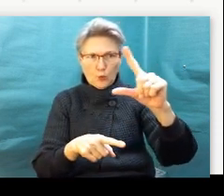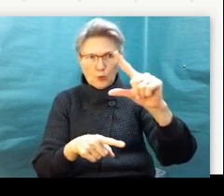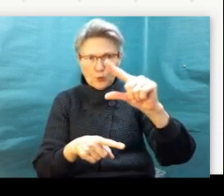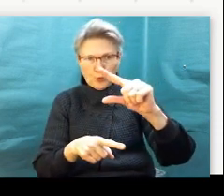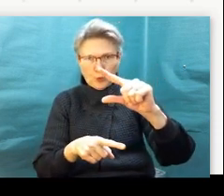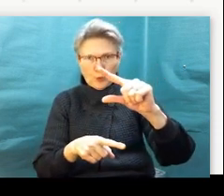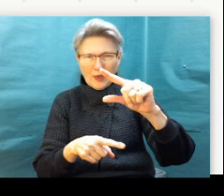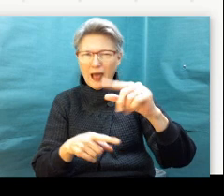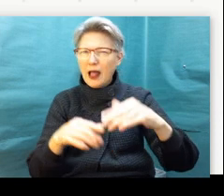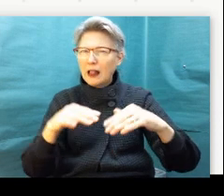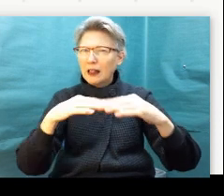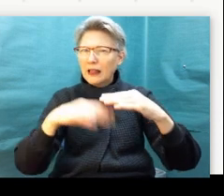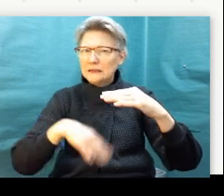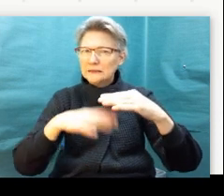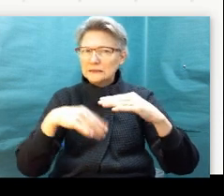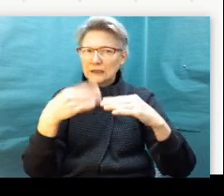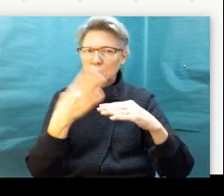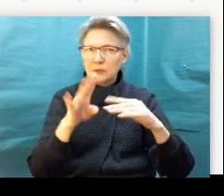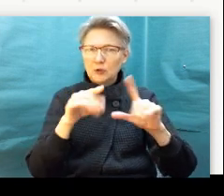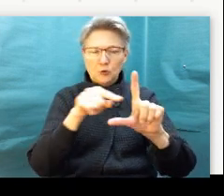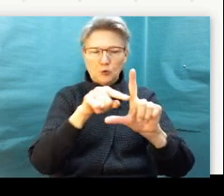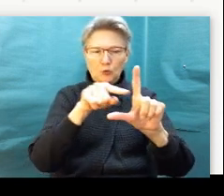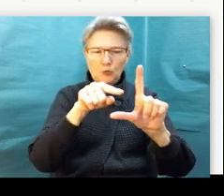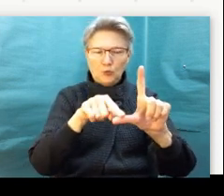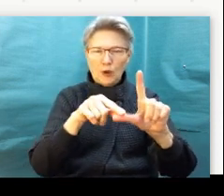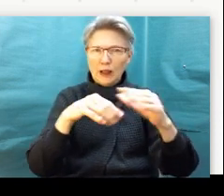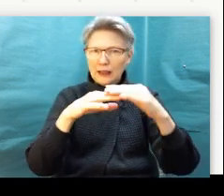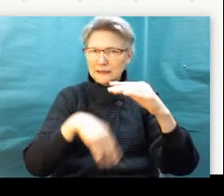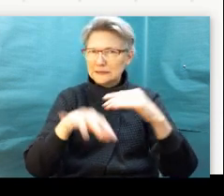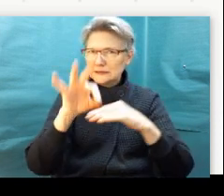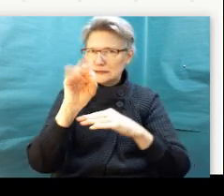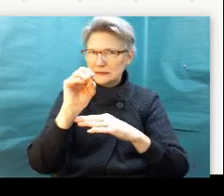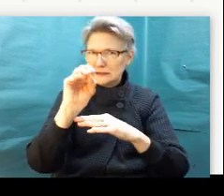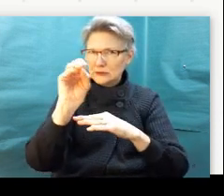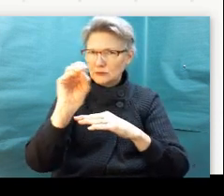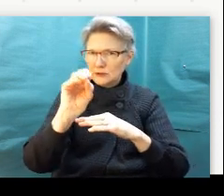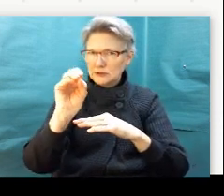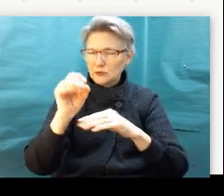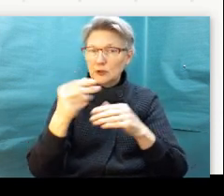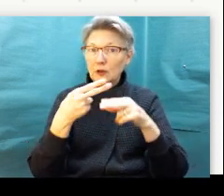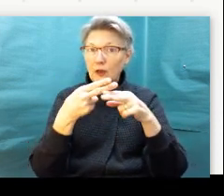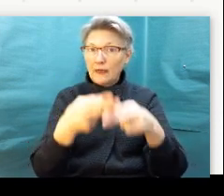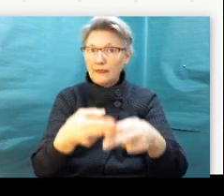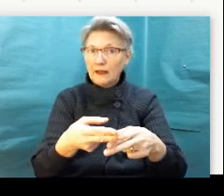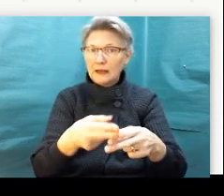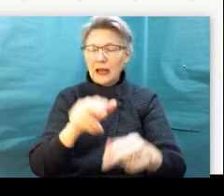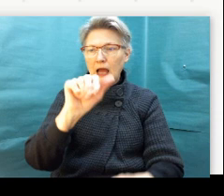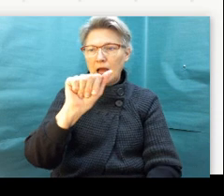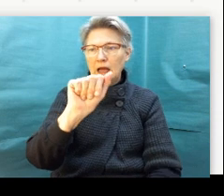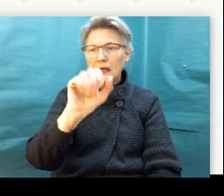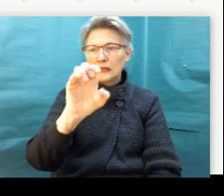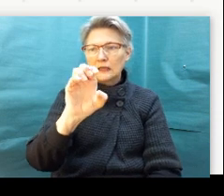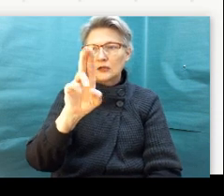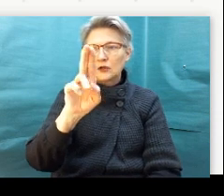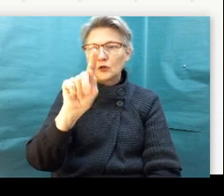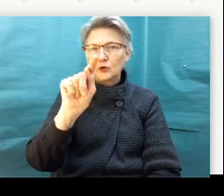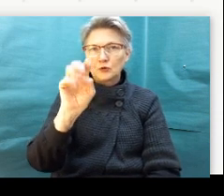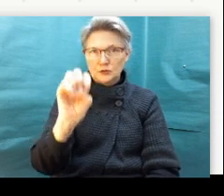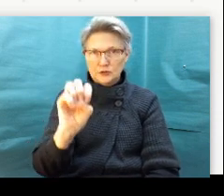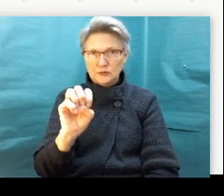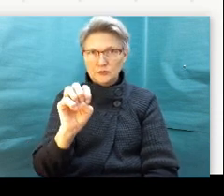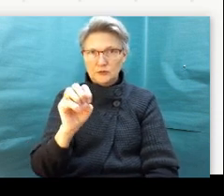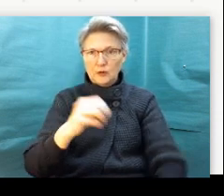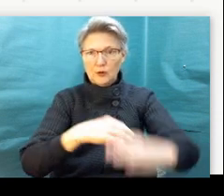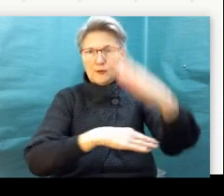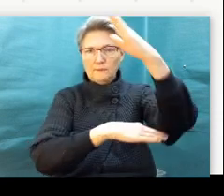blue angle, this angle R. It's less than 90 degrees. We call that an acute angle. And I